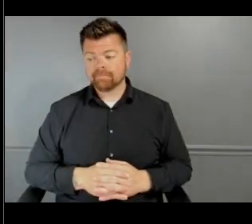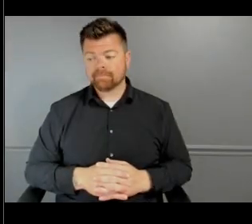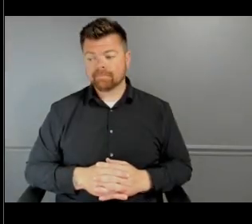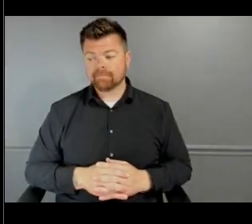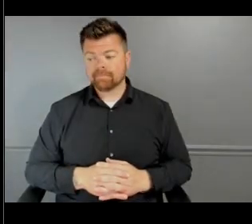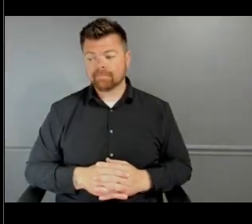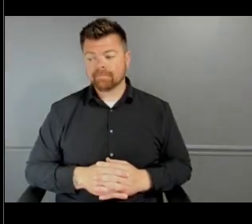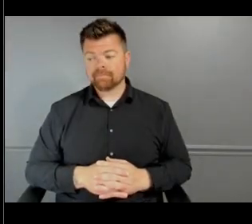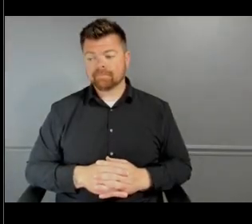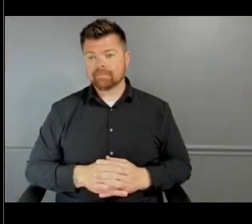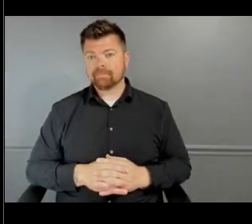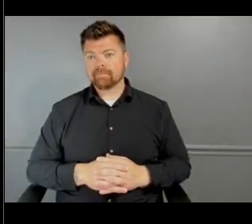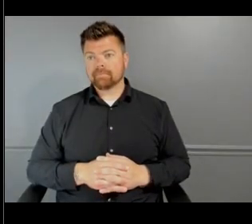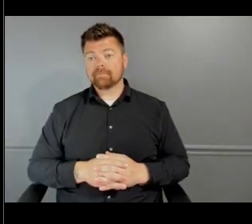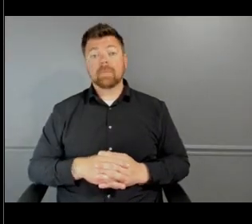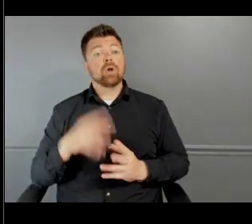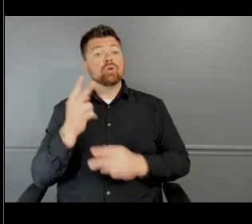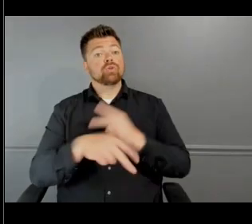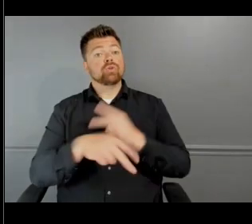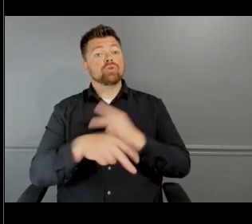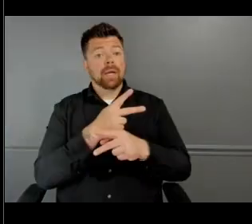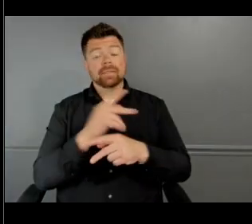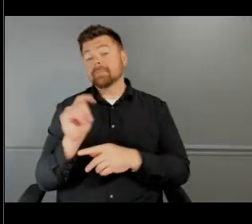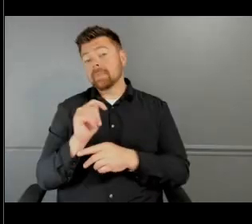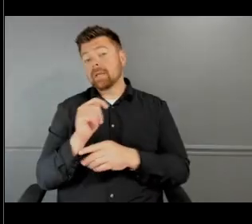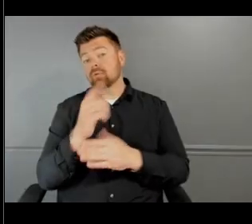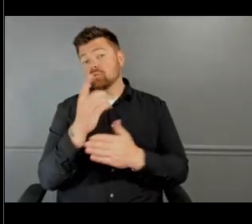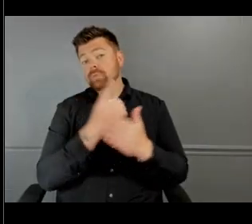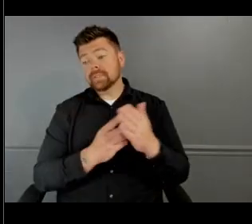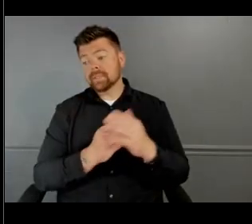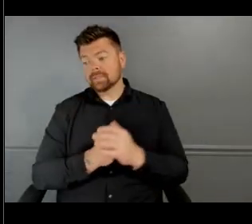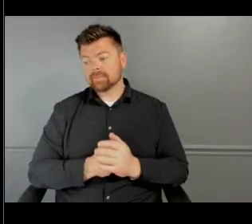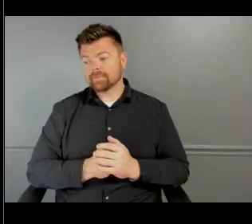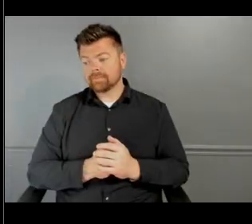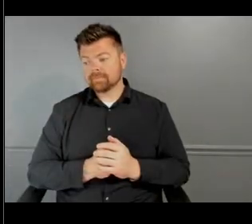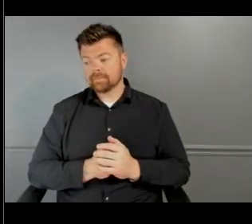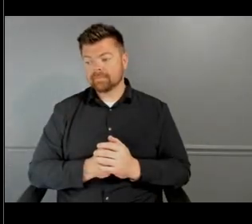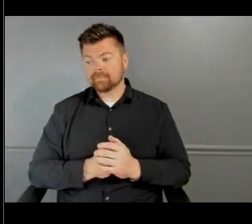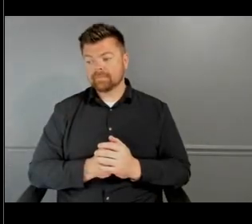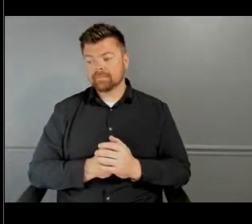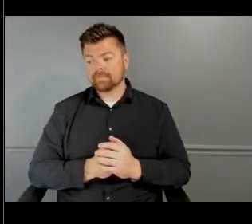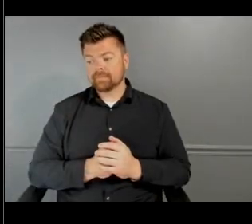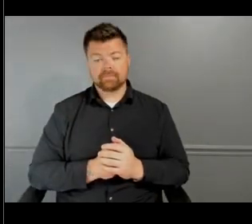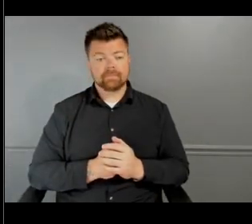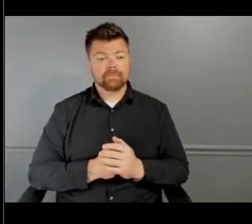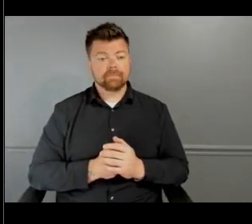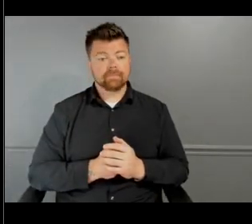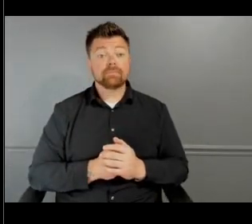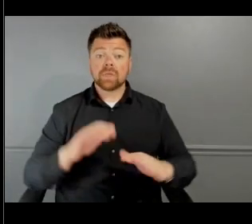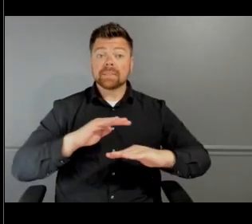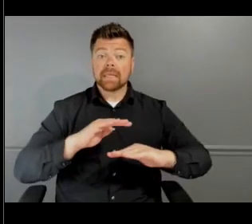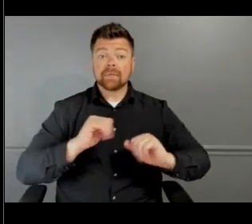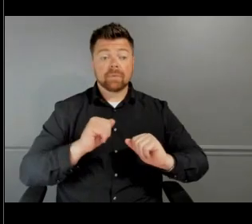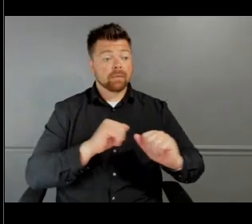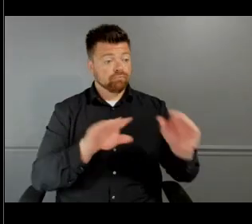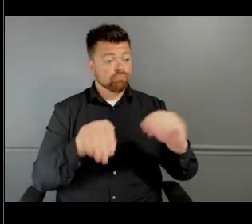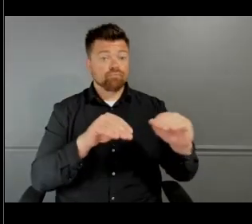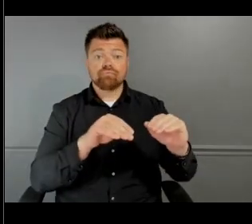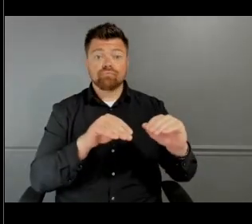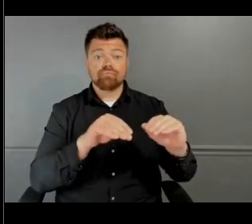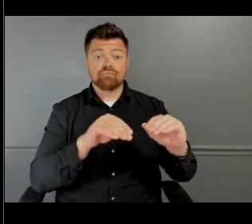There are 2 types of bathroom designs. To satisfy maneuvering, and